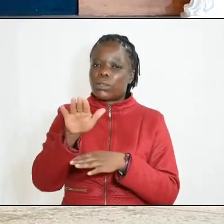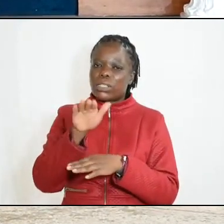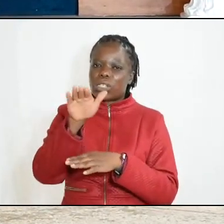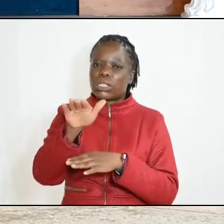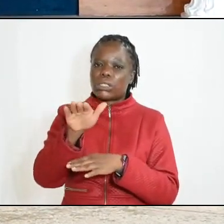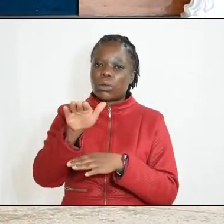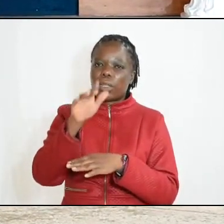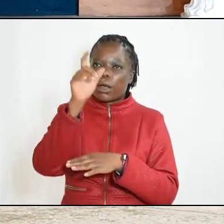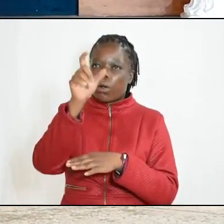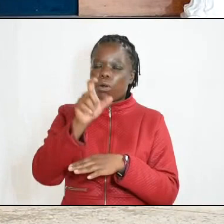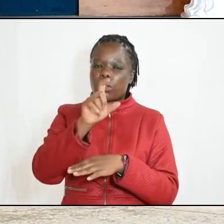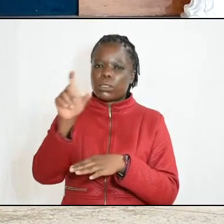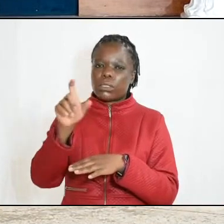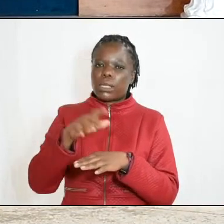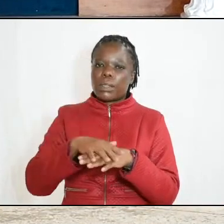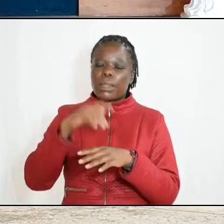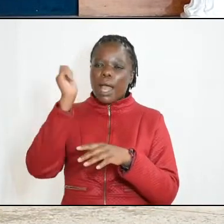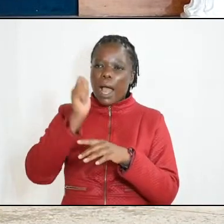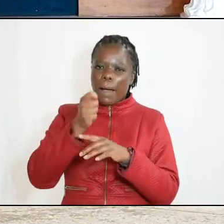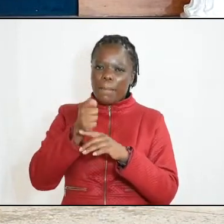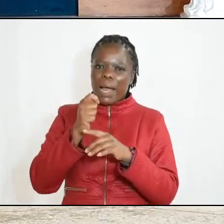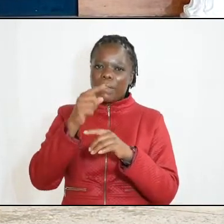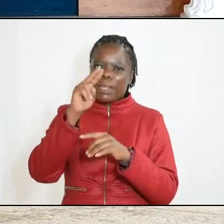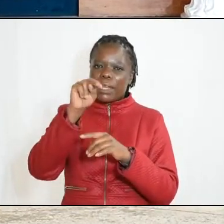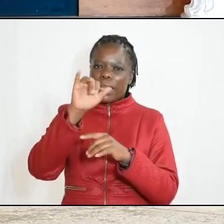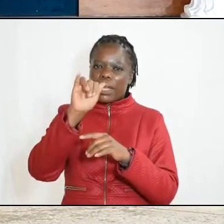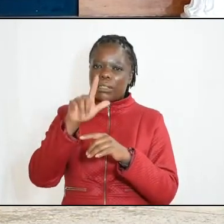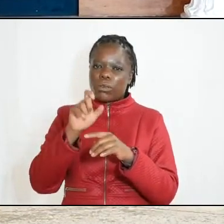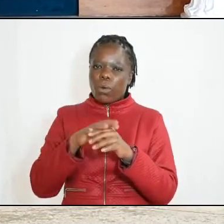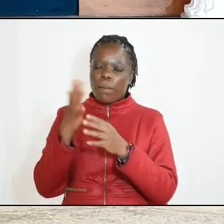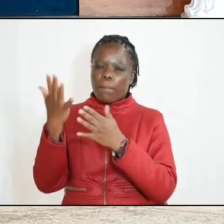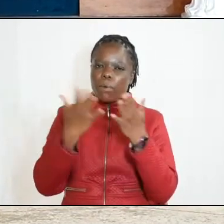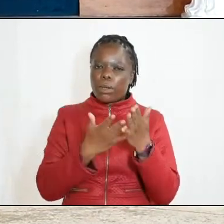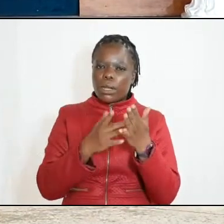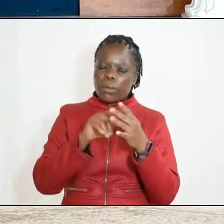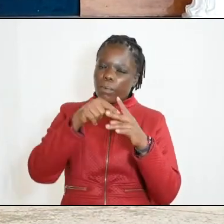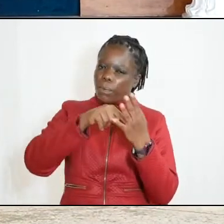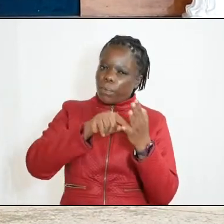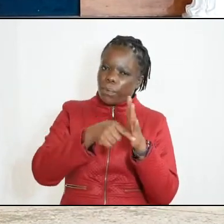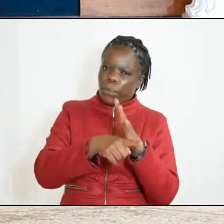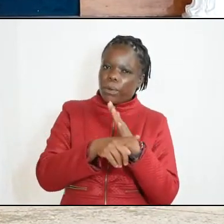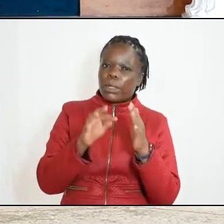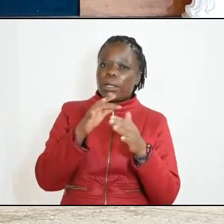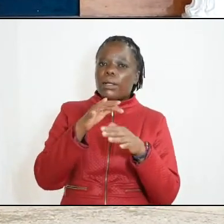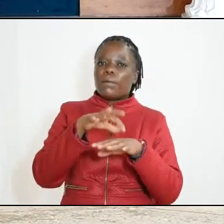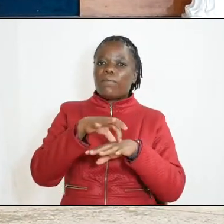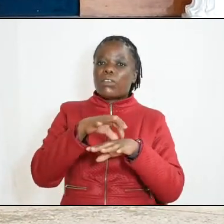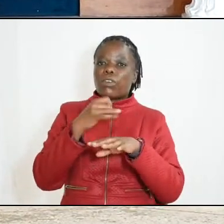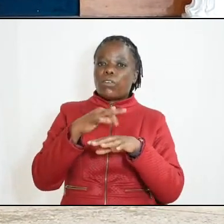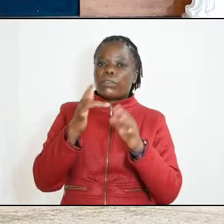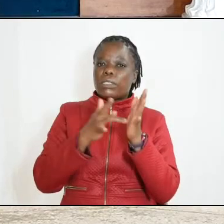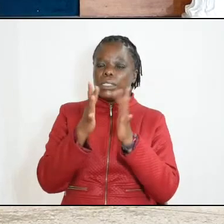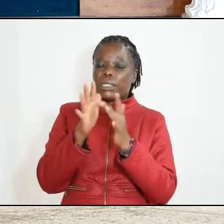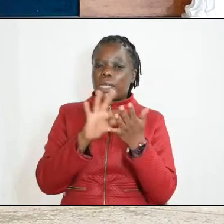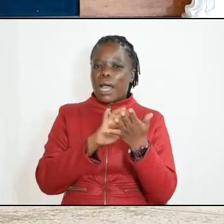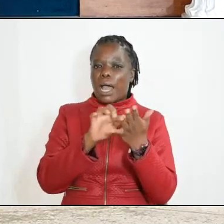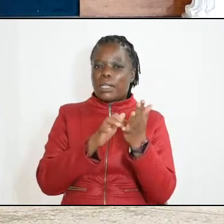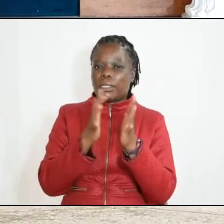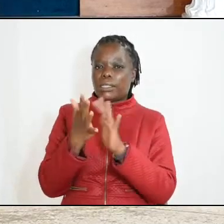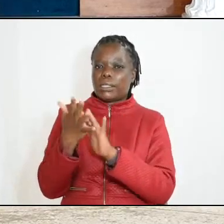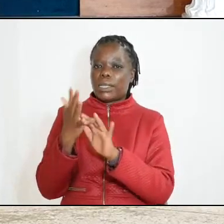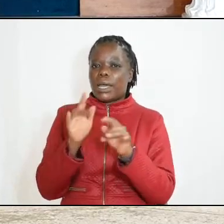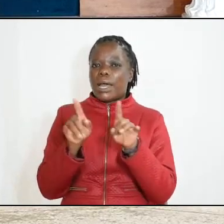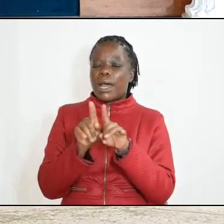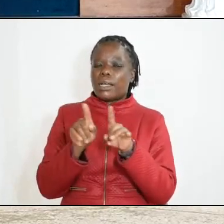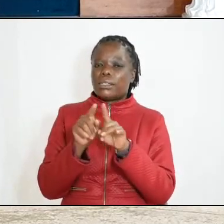out upon the cross. The hammer and the nails were brought, and they were driven into the tender flesh of Jesus' hands. As Jesus